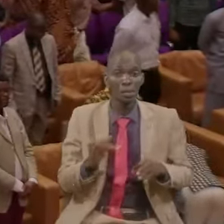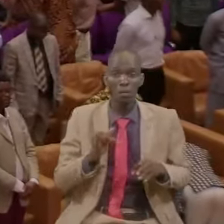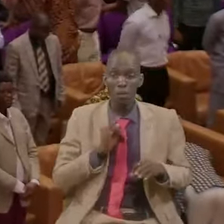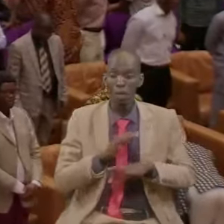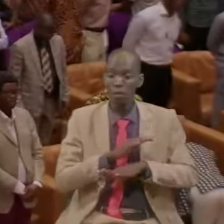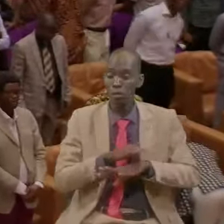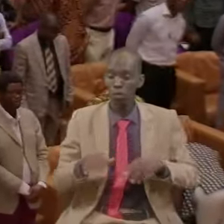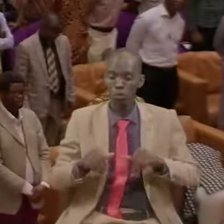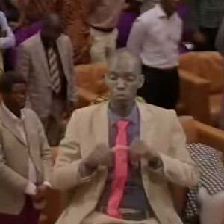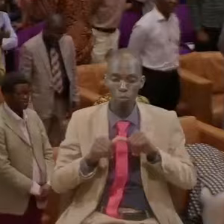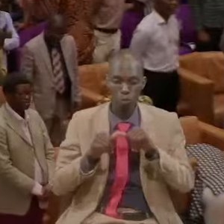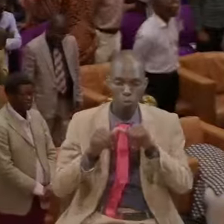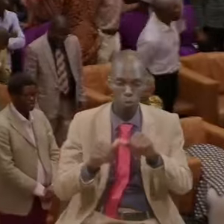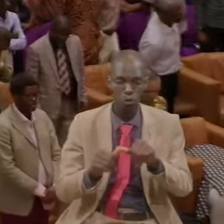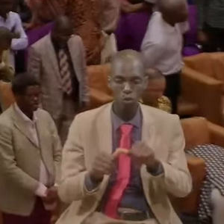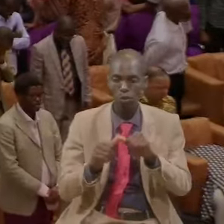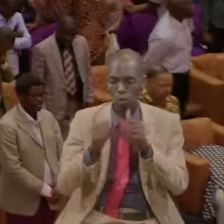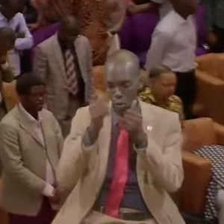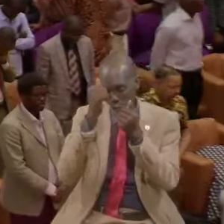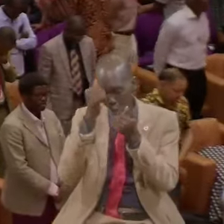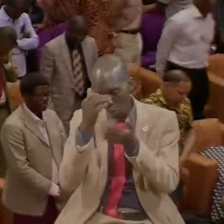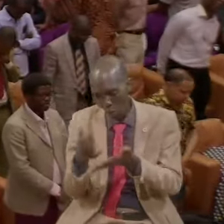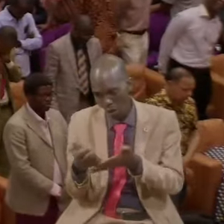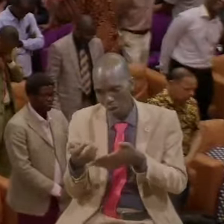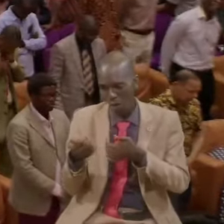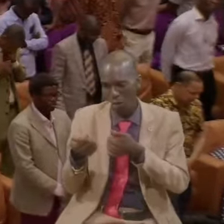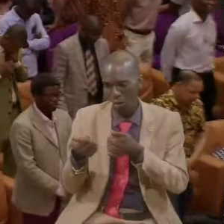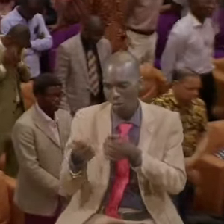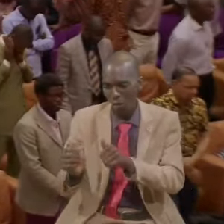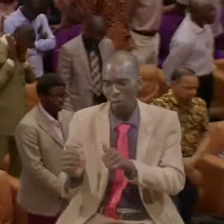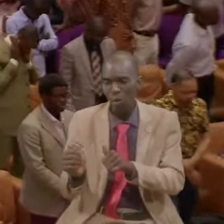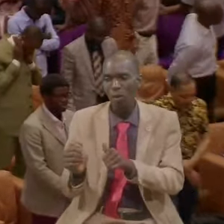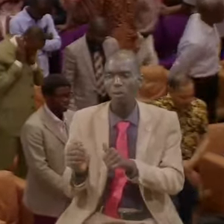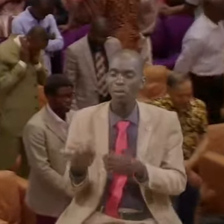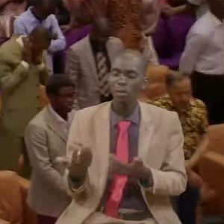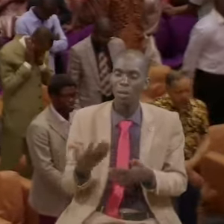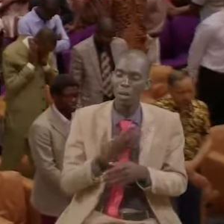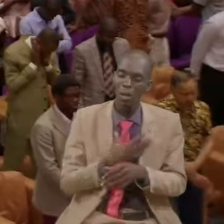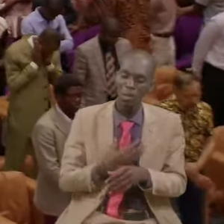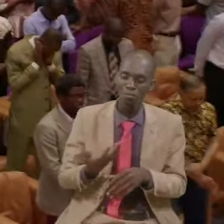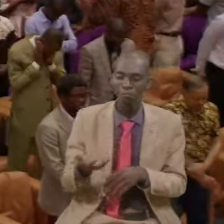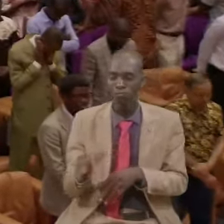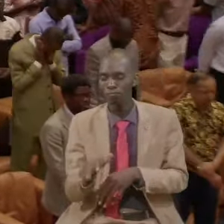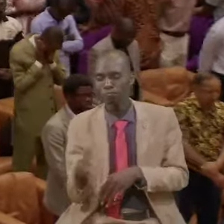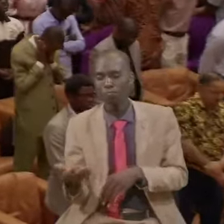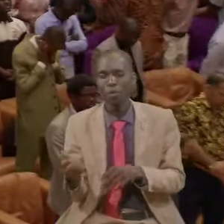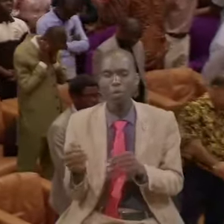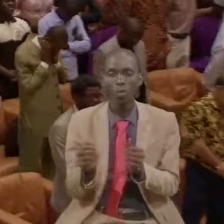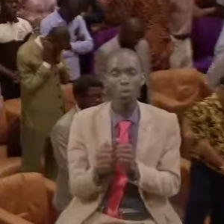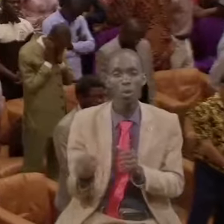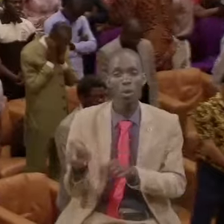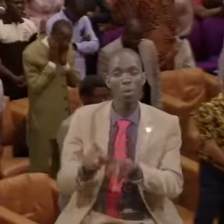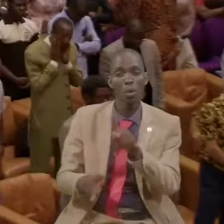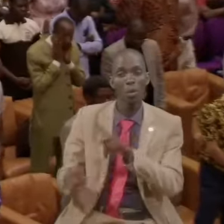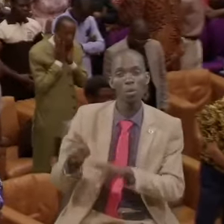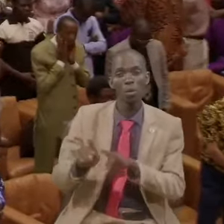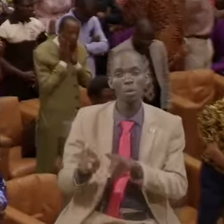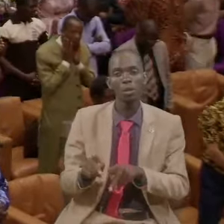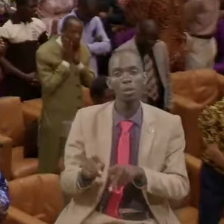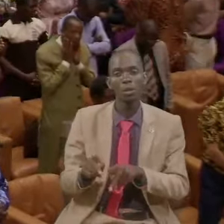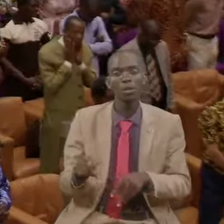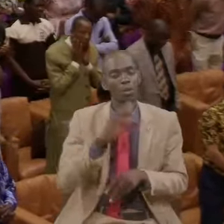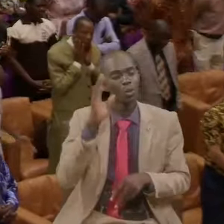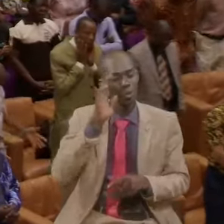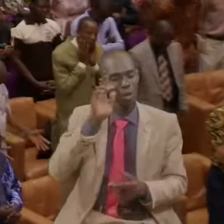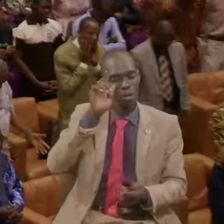to them, compromising on their behalf, they will lessen the